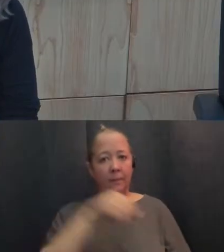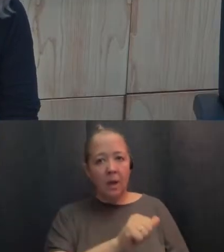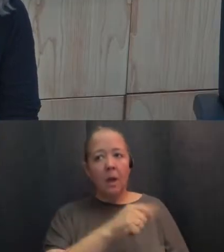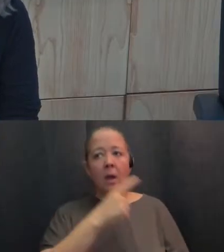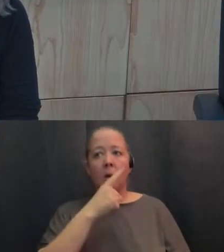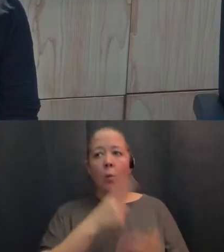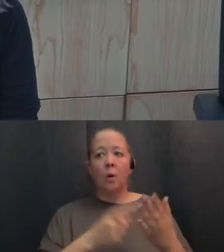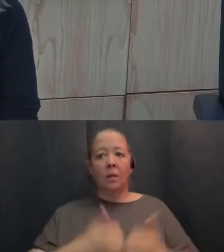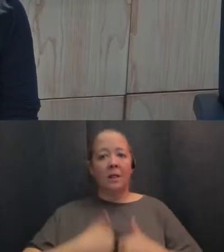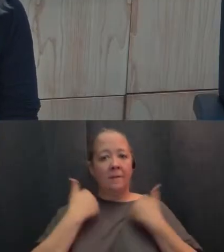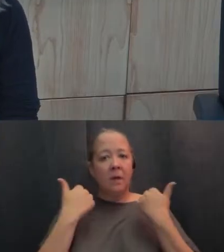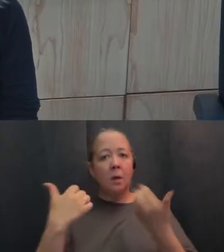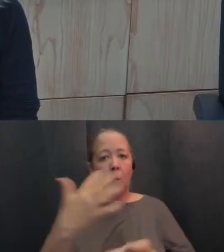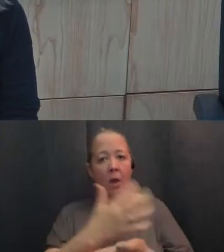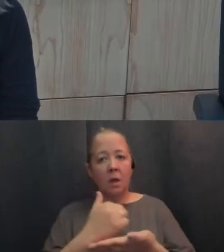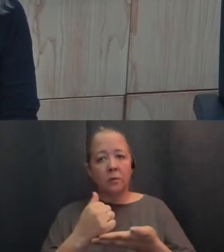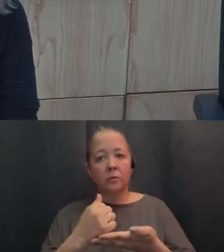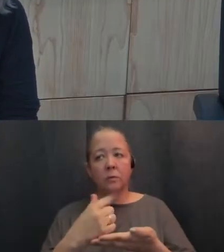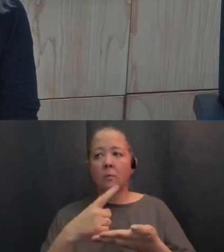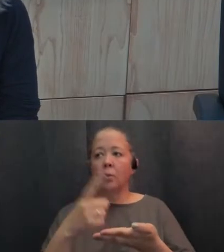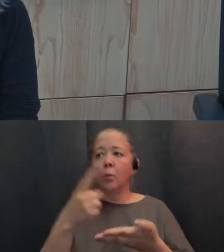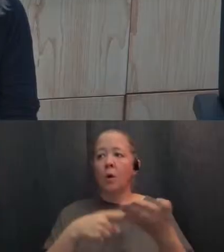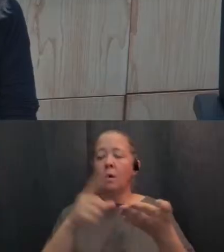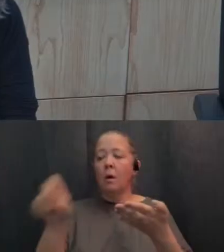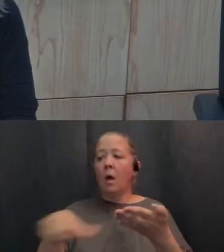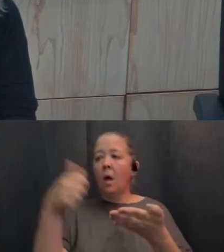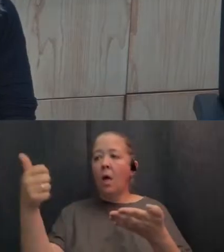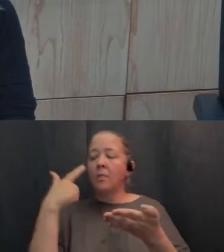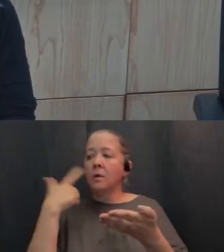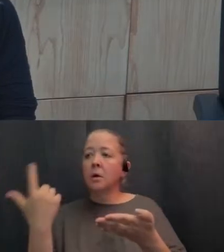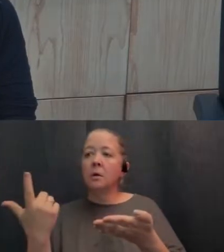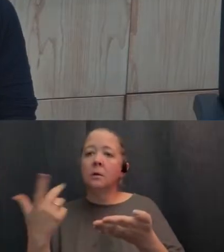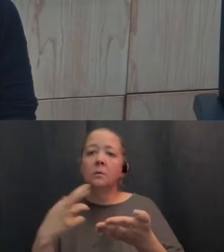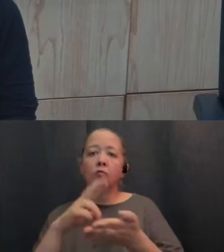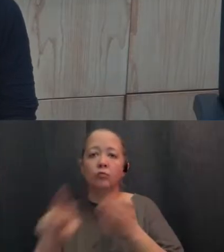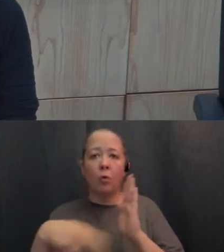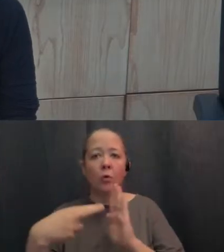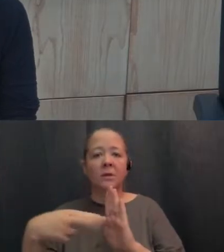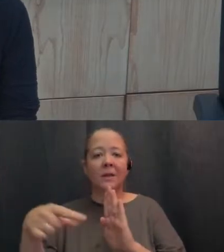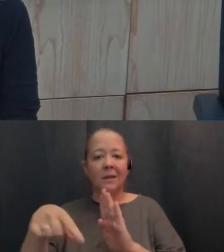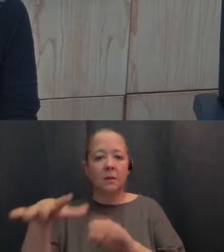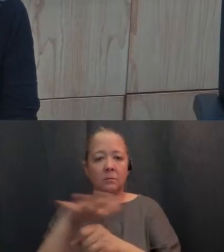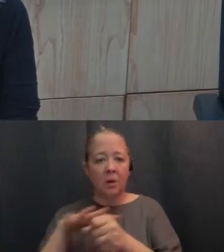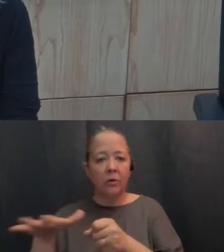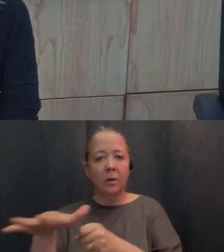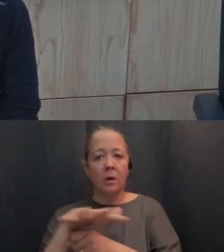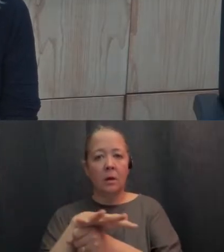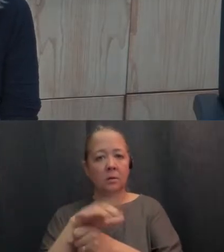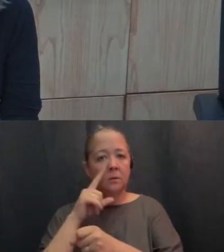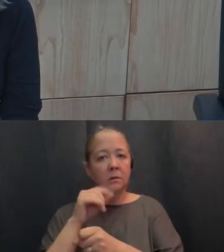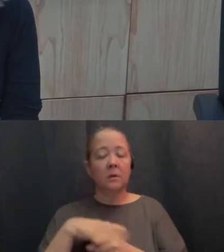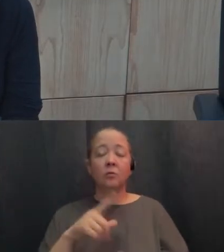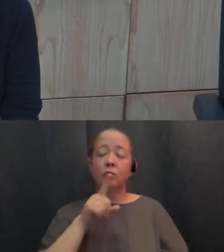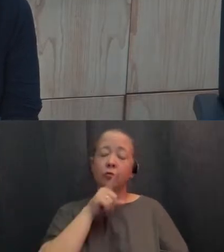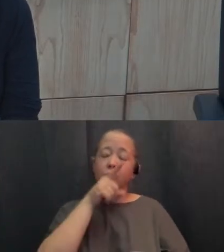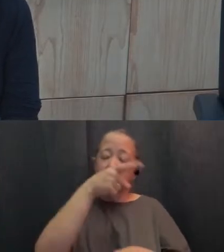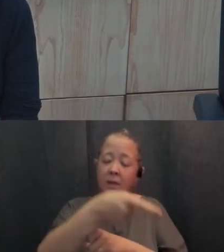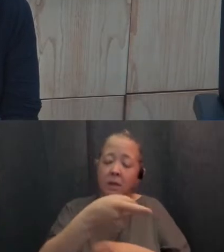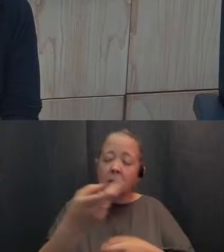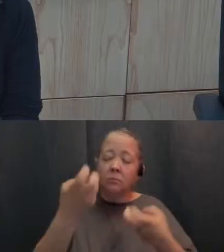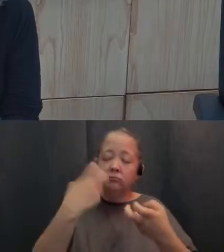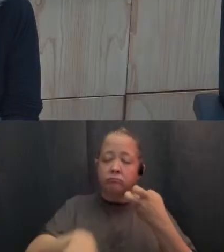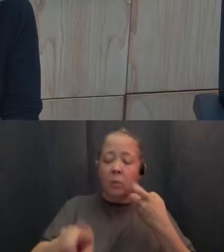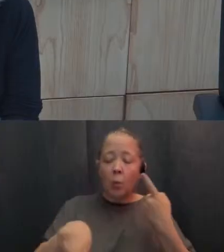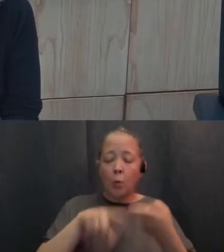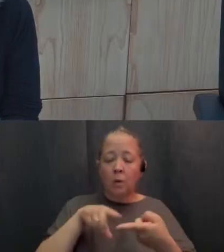other similar roles around the area were getting paid. It's really hard when you're budgeting, when